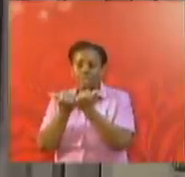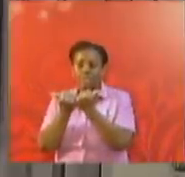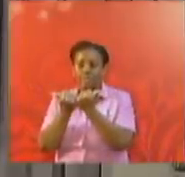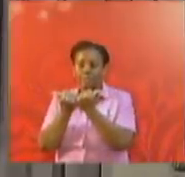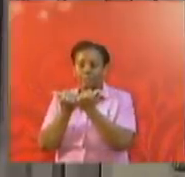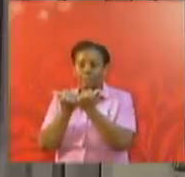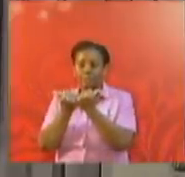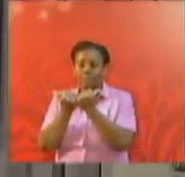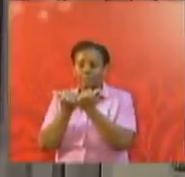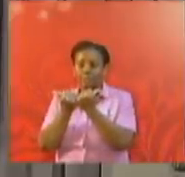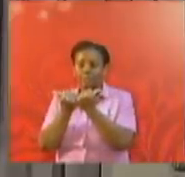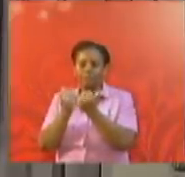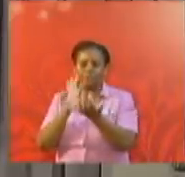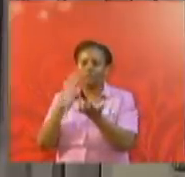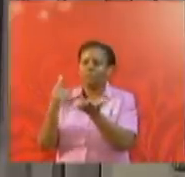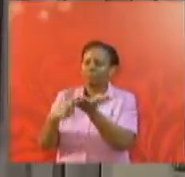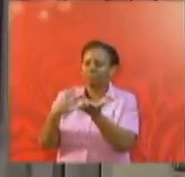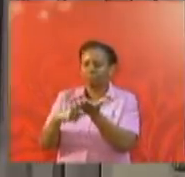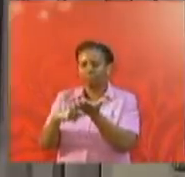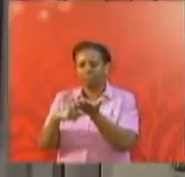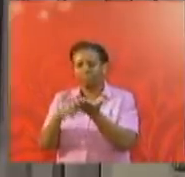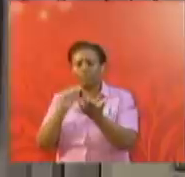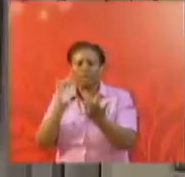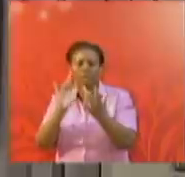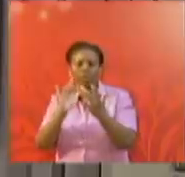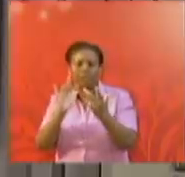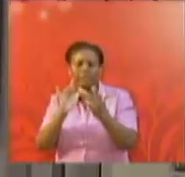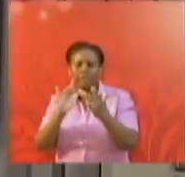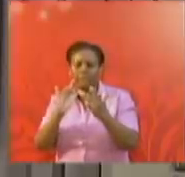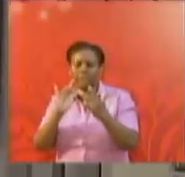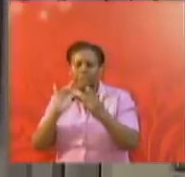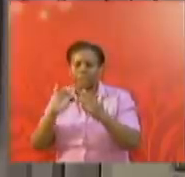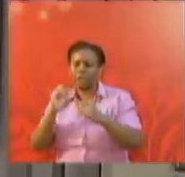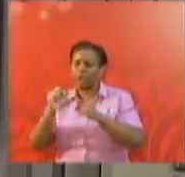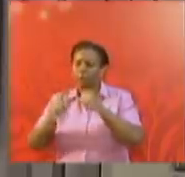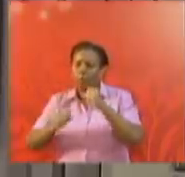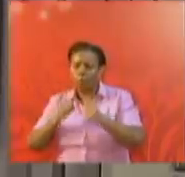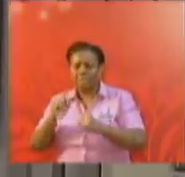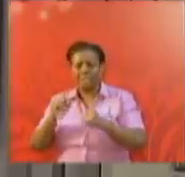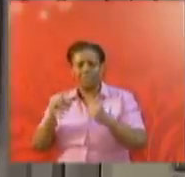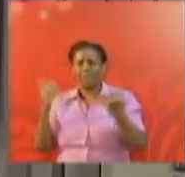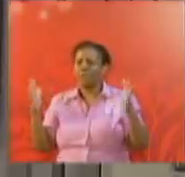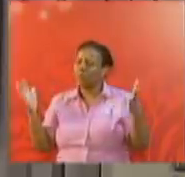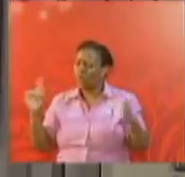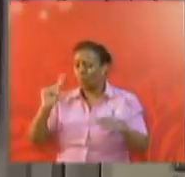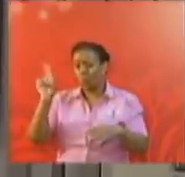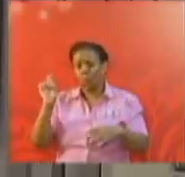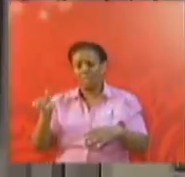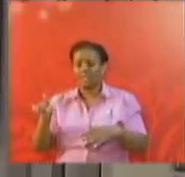non-team contact sports can be conducted on their premises. It's as simple as that,